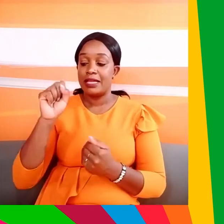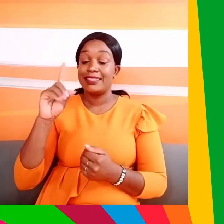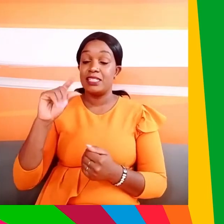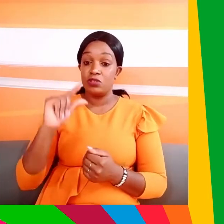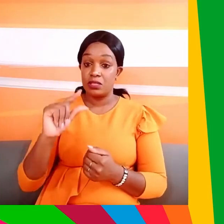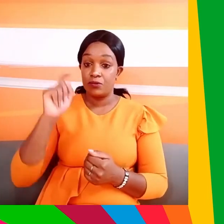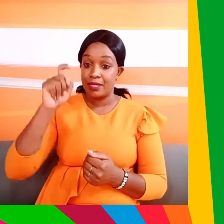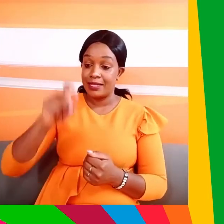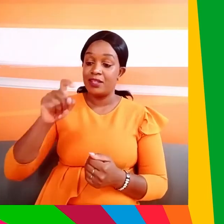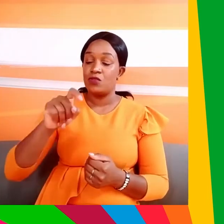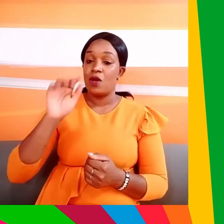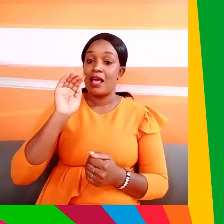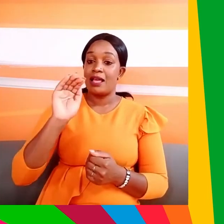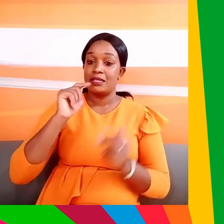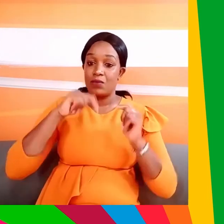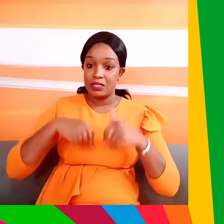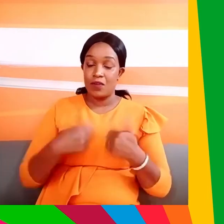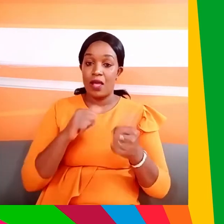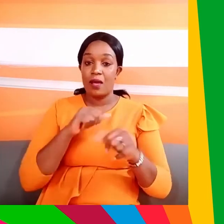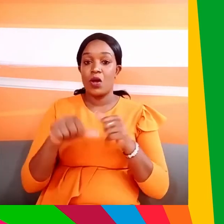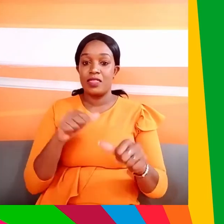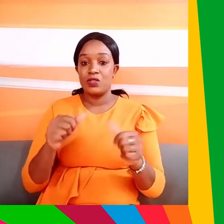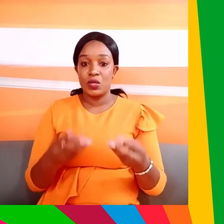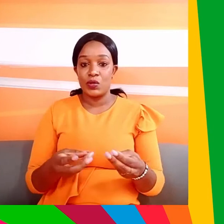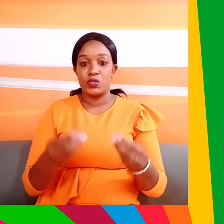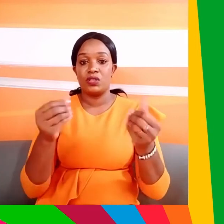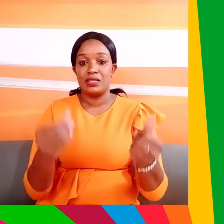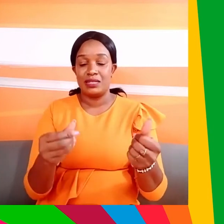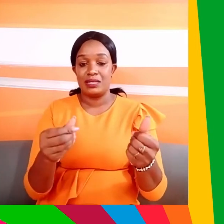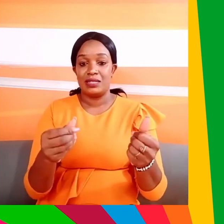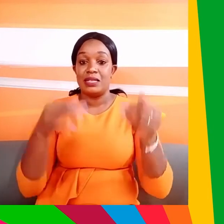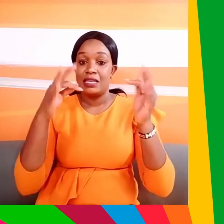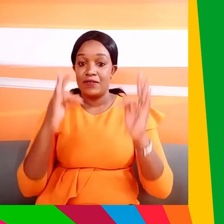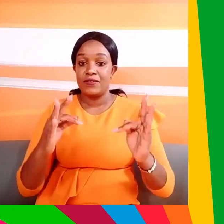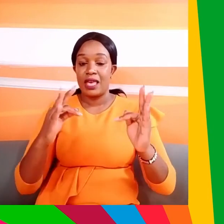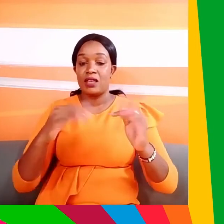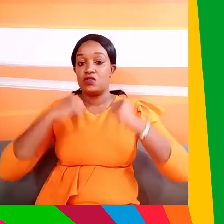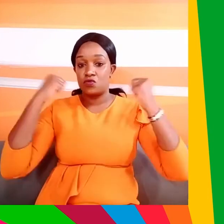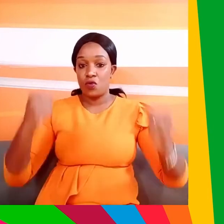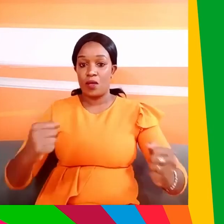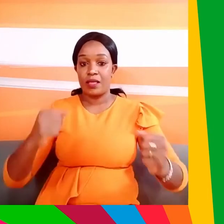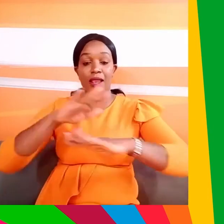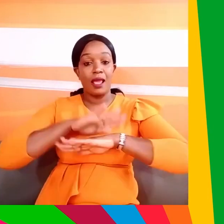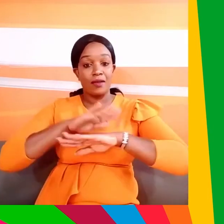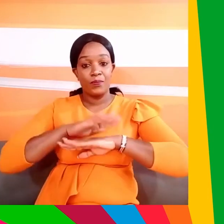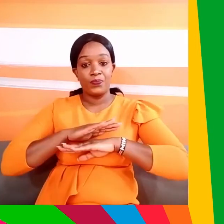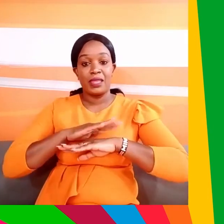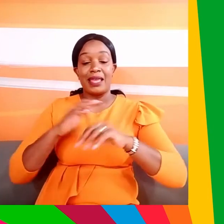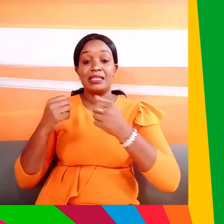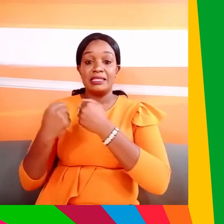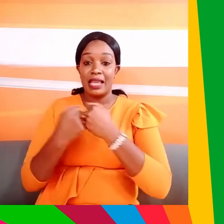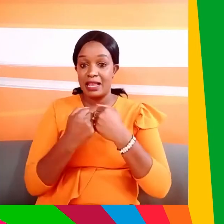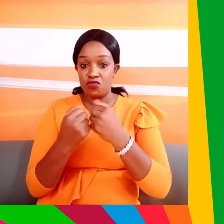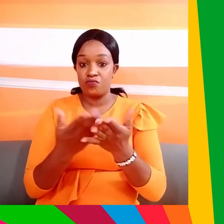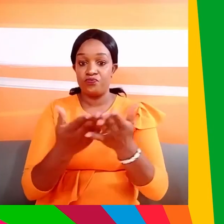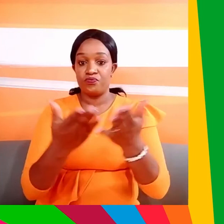we're thinking about, the solutions we're proposing, really bold enough? And I'd particularly challenge those colleagues who are